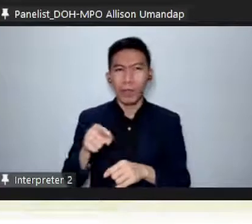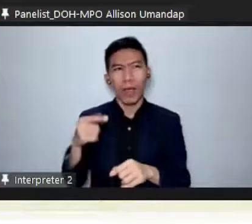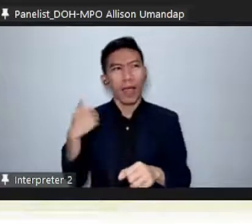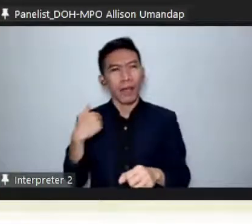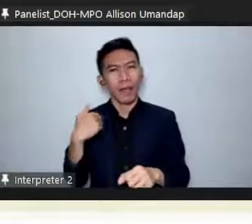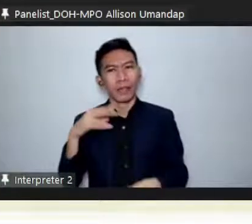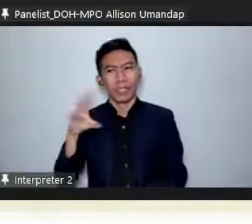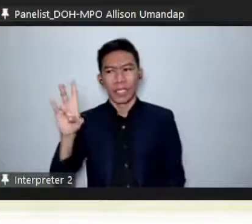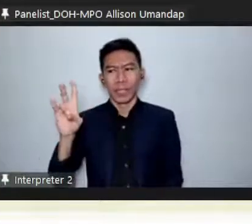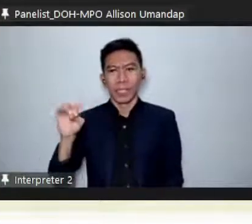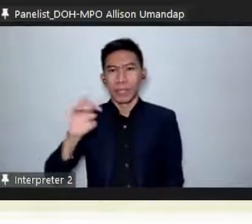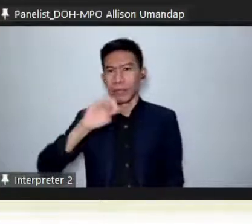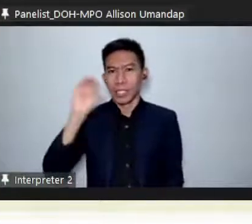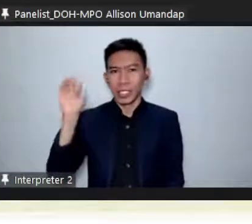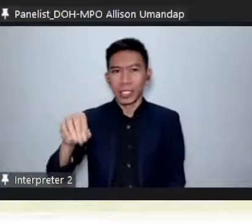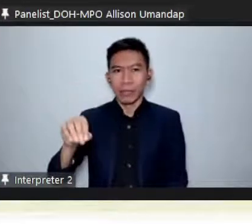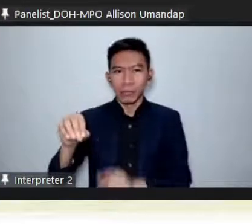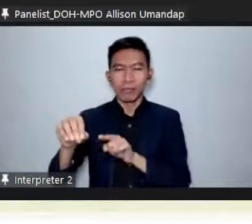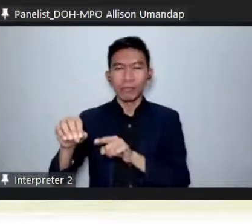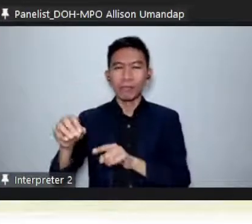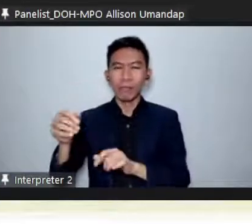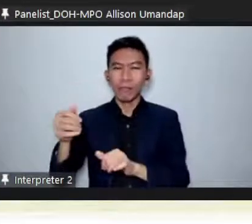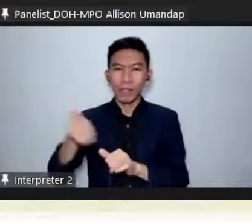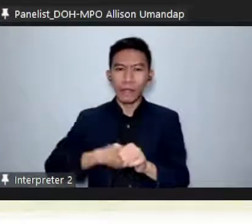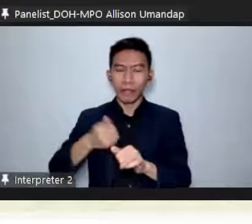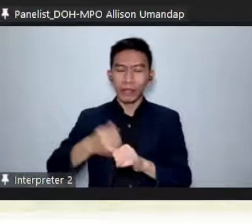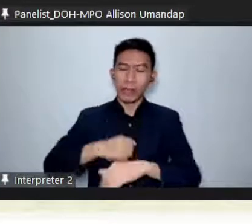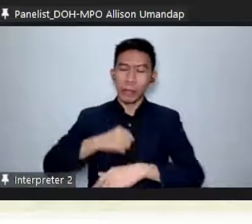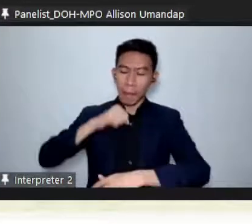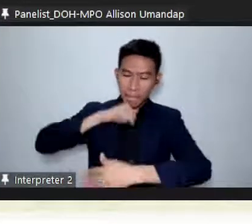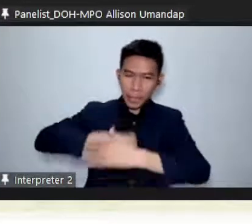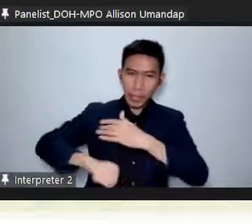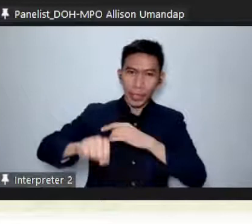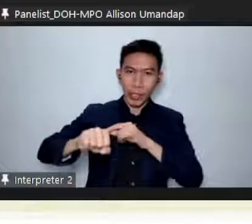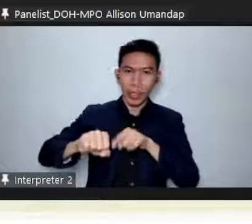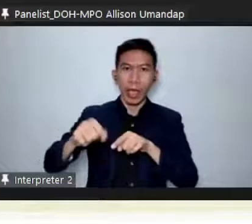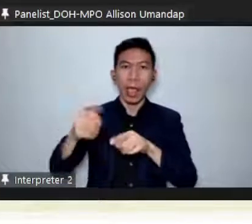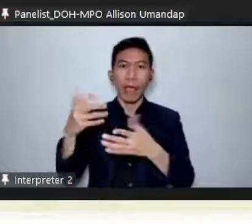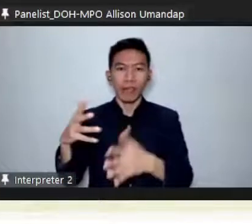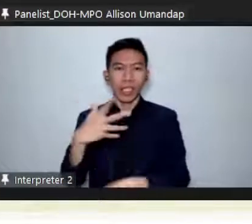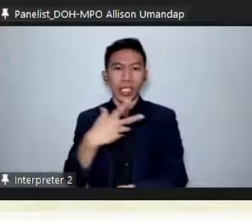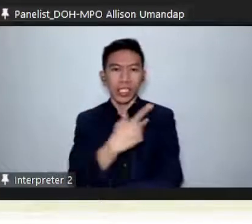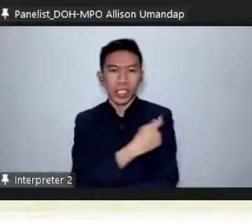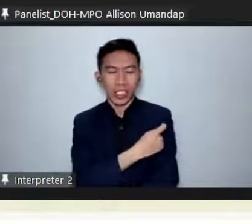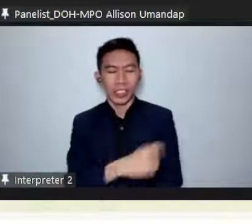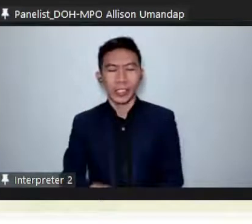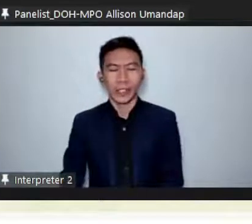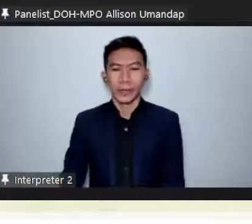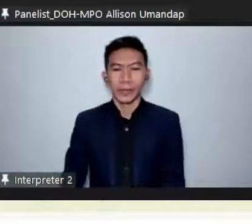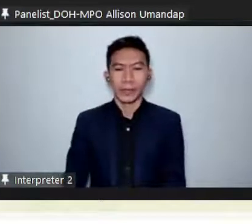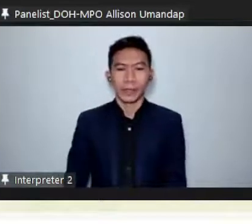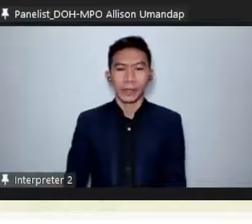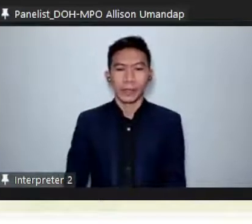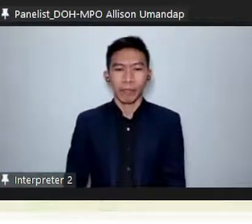70% of every birth cohort fully vaccinated. So on that